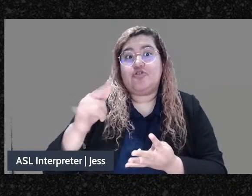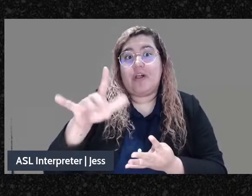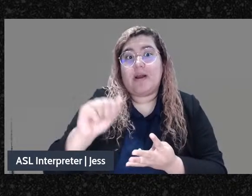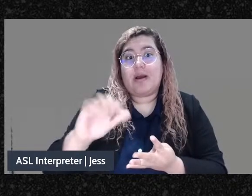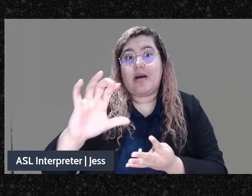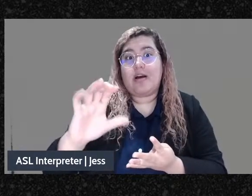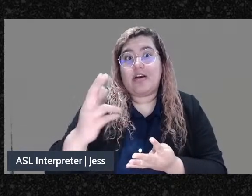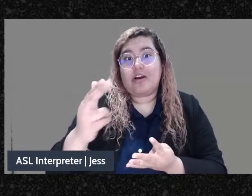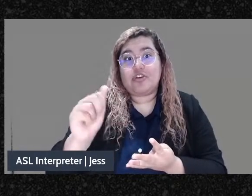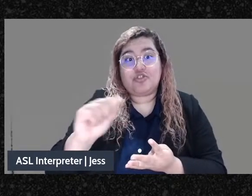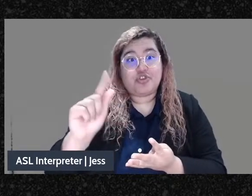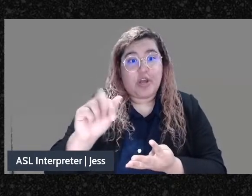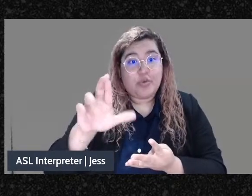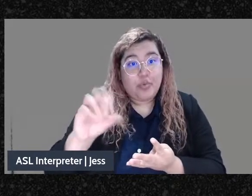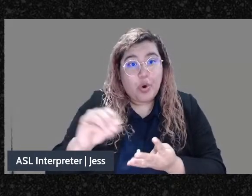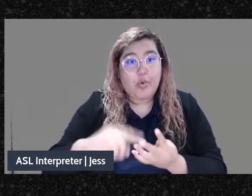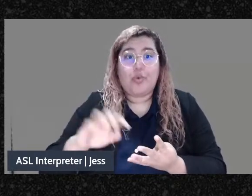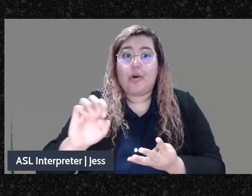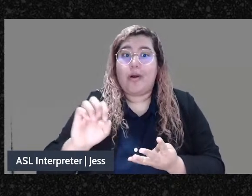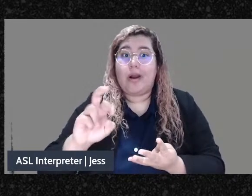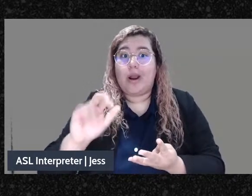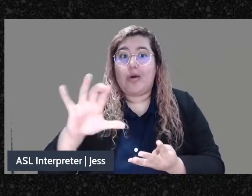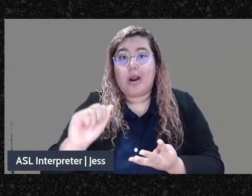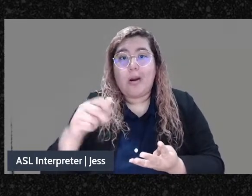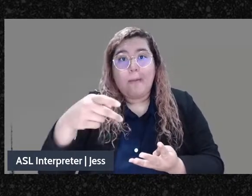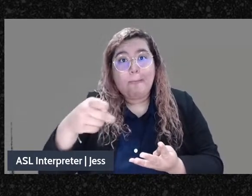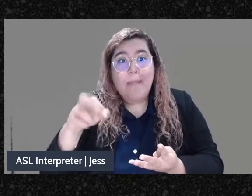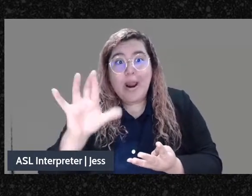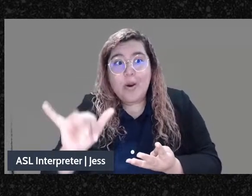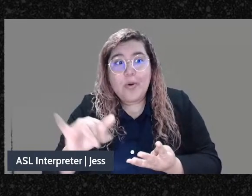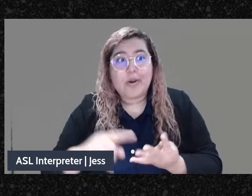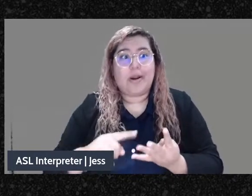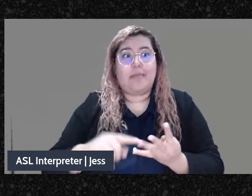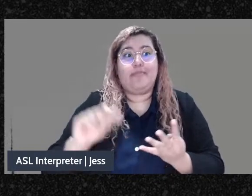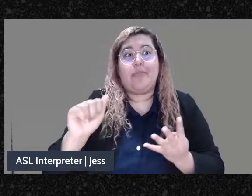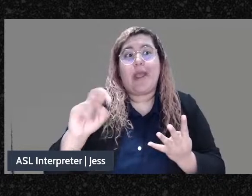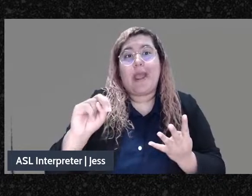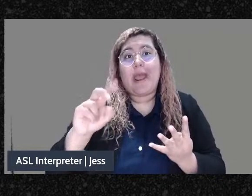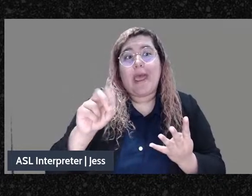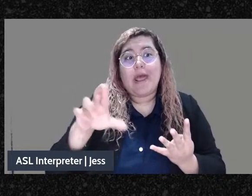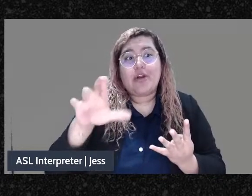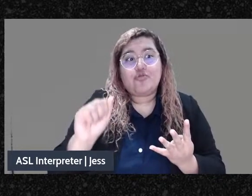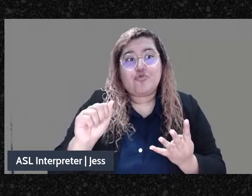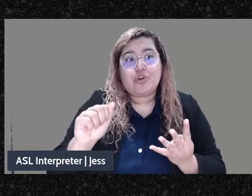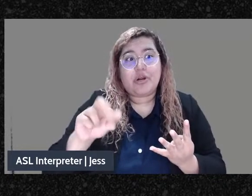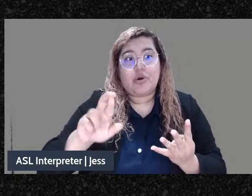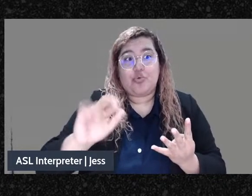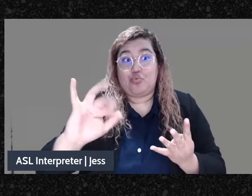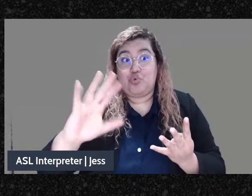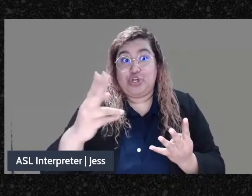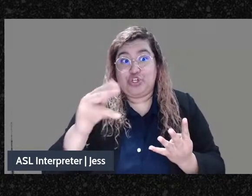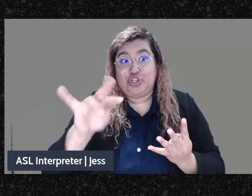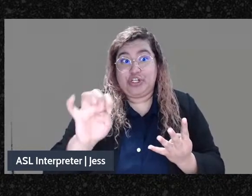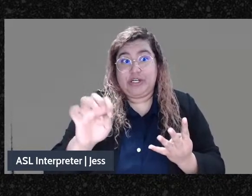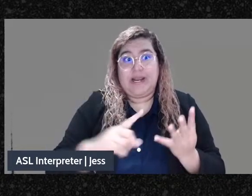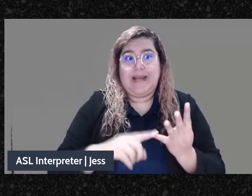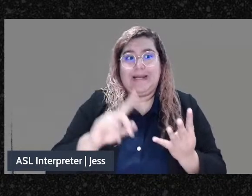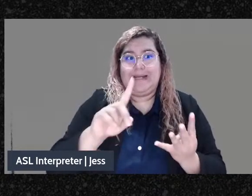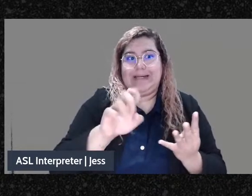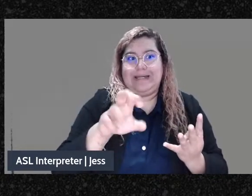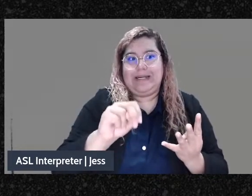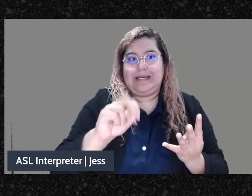I'll keep my remarks as brief as possible, but I want to offer some notes of thanks and accessibility information before I turn things over to